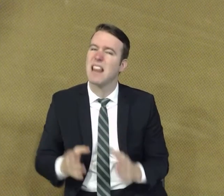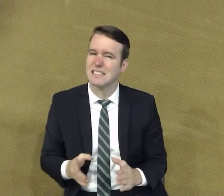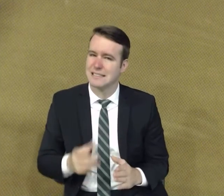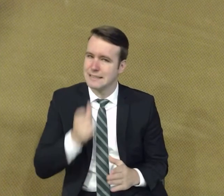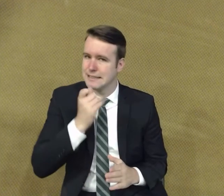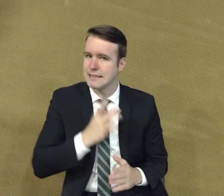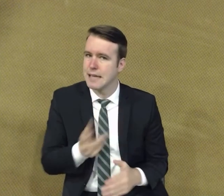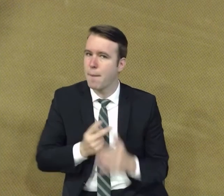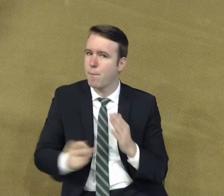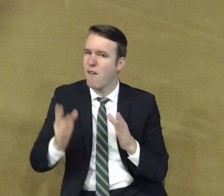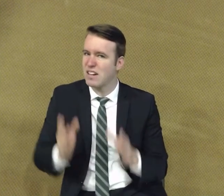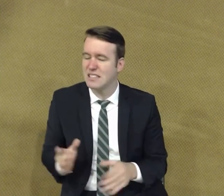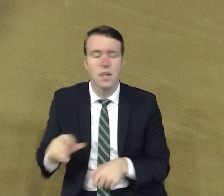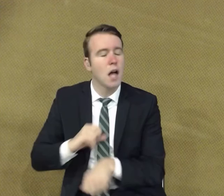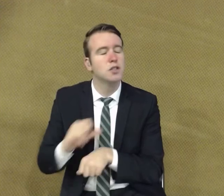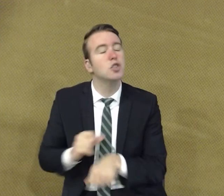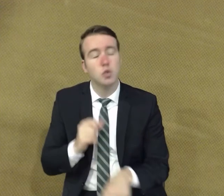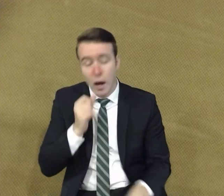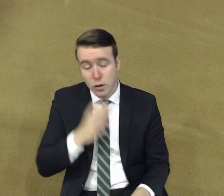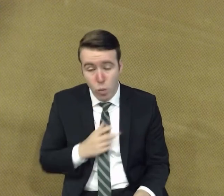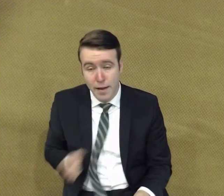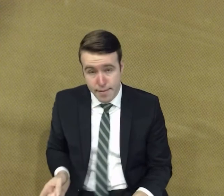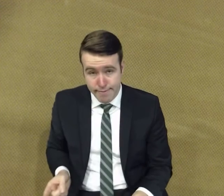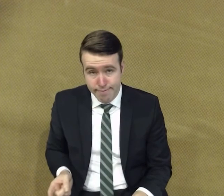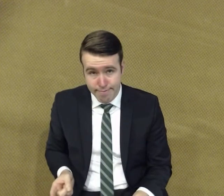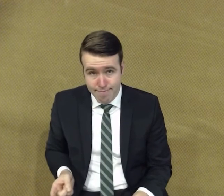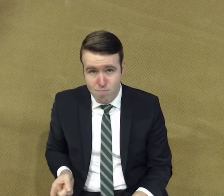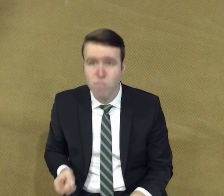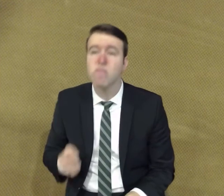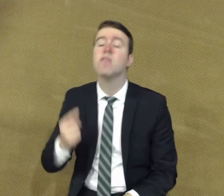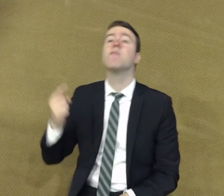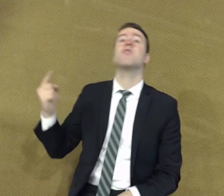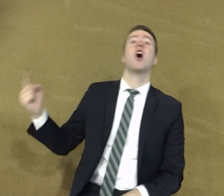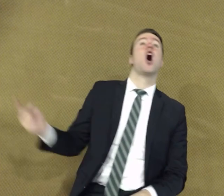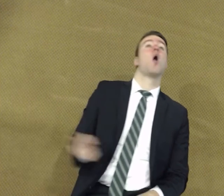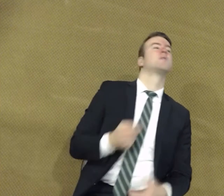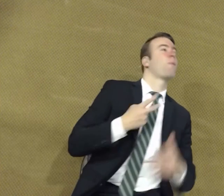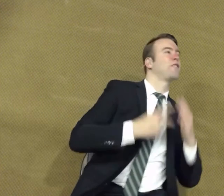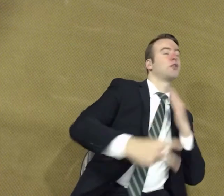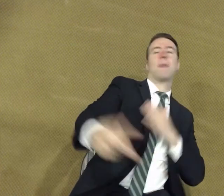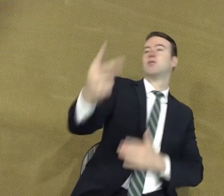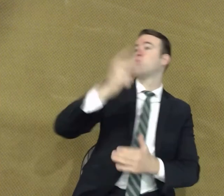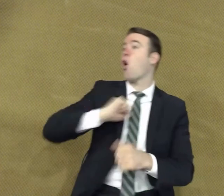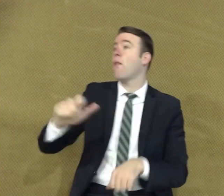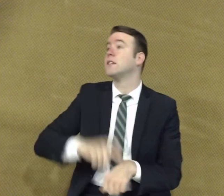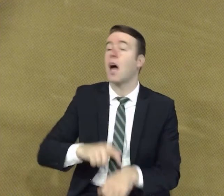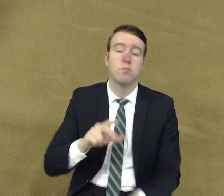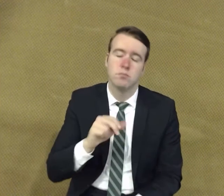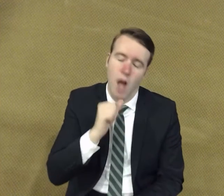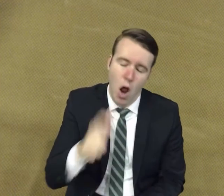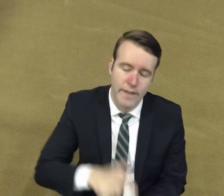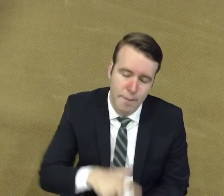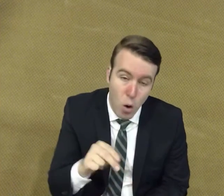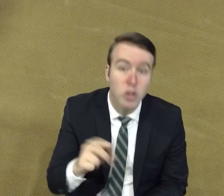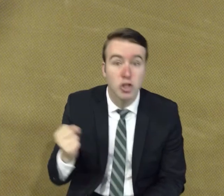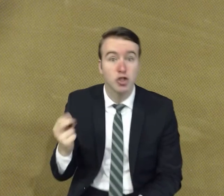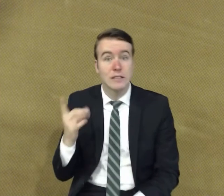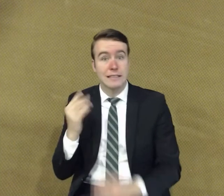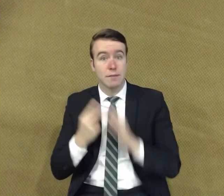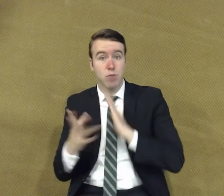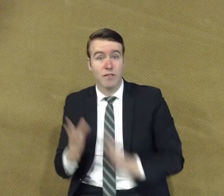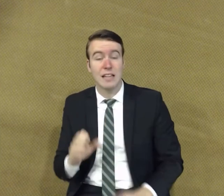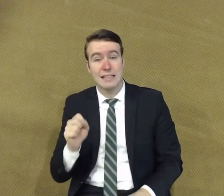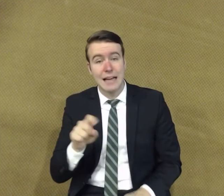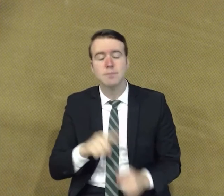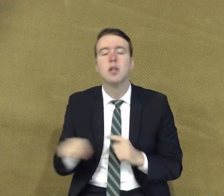which means an anointed woman. Doesn't mean she always went around prophesying, although she did prophesy, but it meant